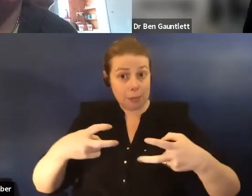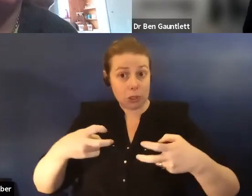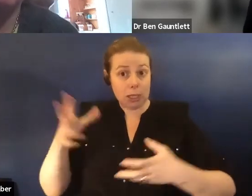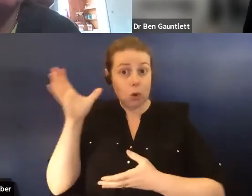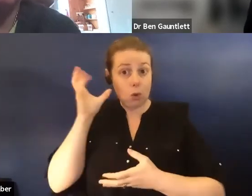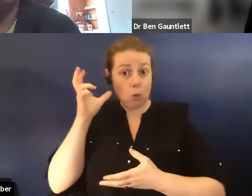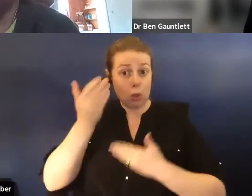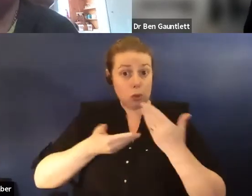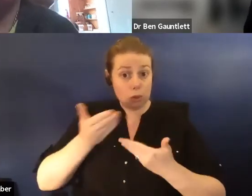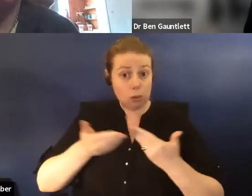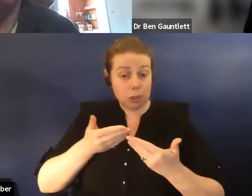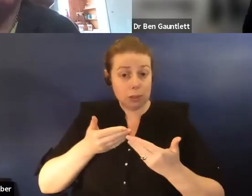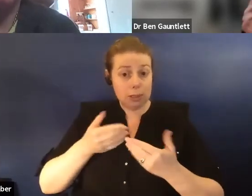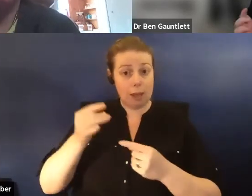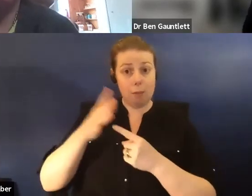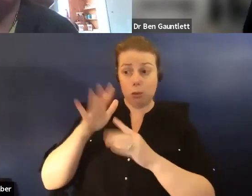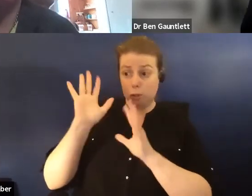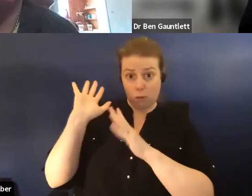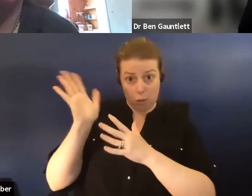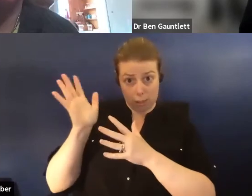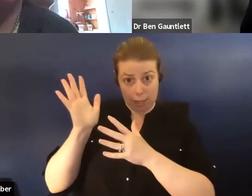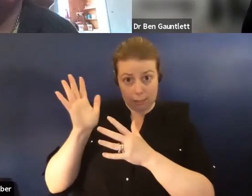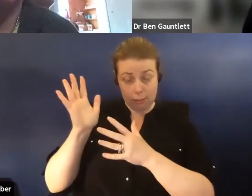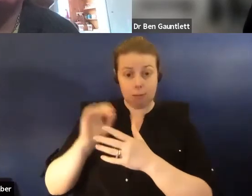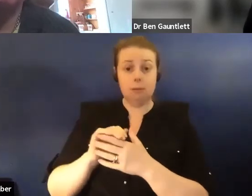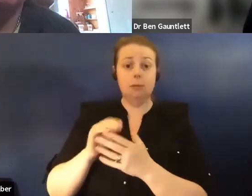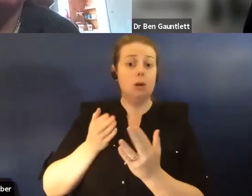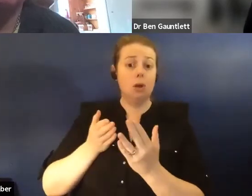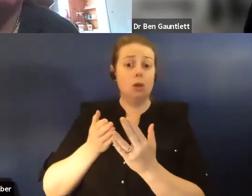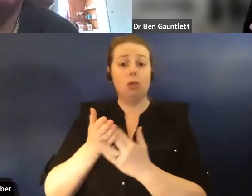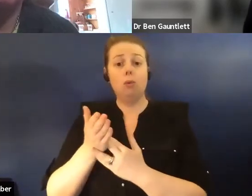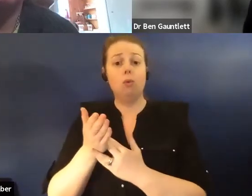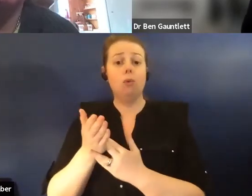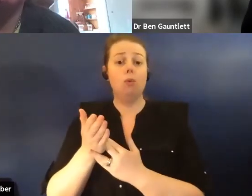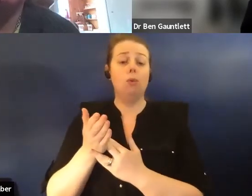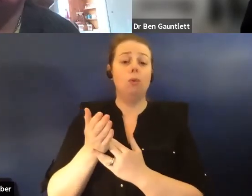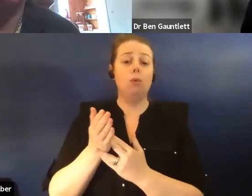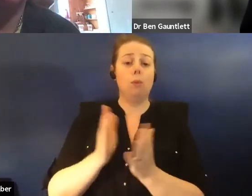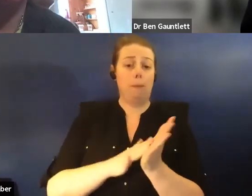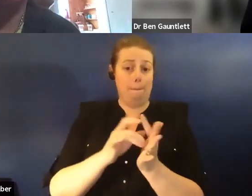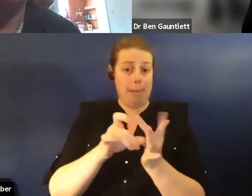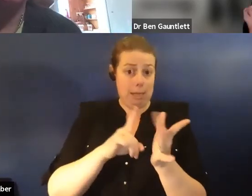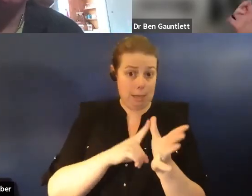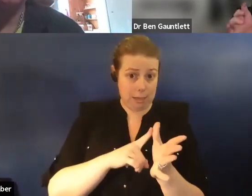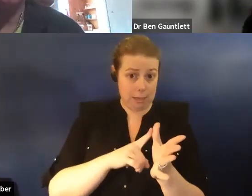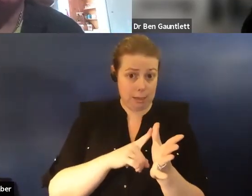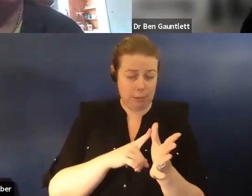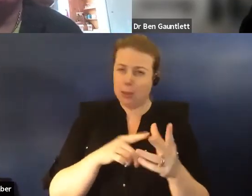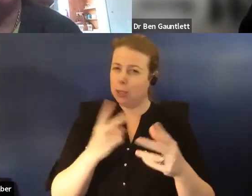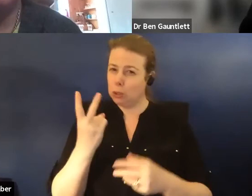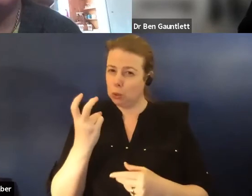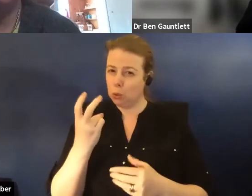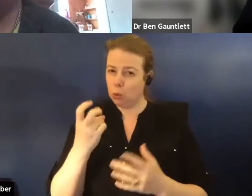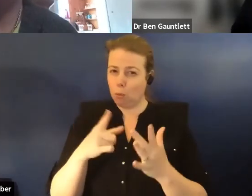issue of Auslan and the availability of Auslan during media. But there are also two other issues in